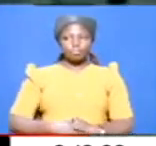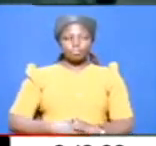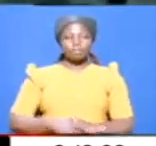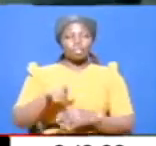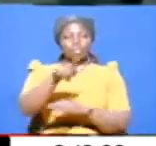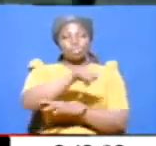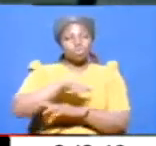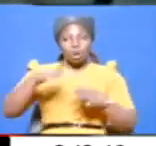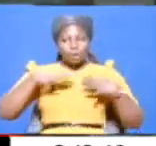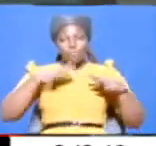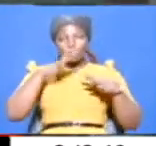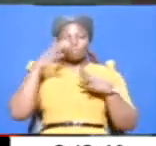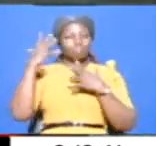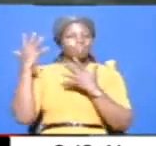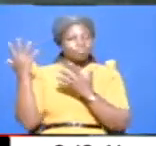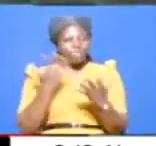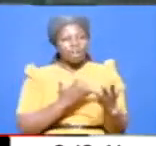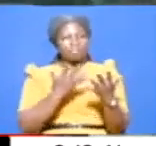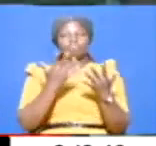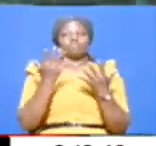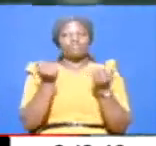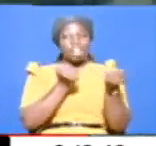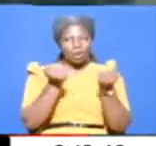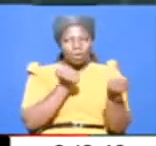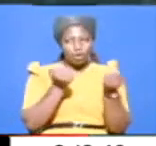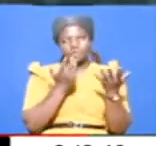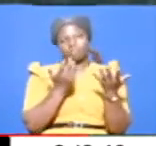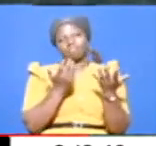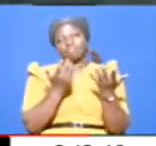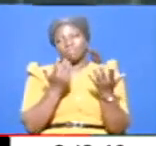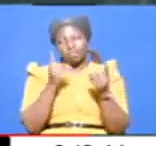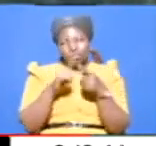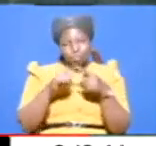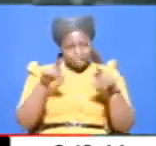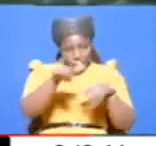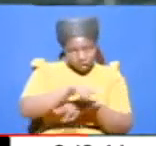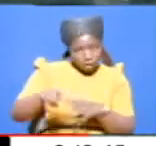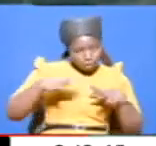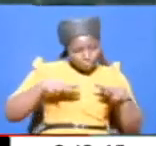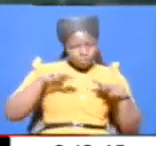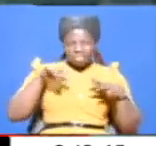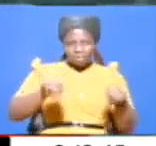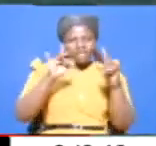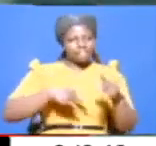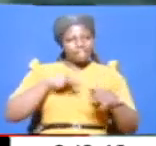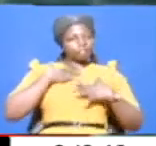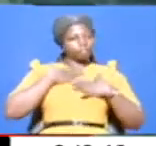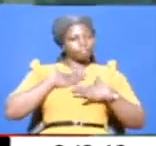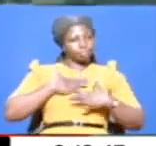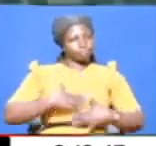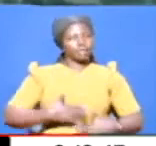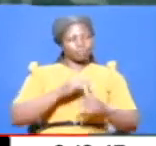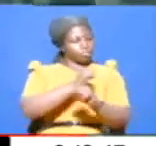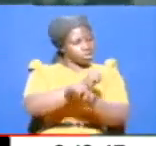Locals welcome the armored personnel cars. To them, this is a sigh of relief, a sign of protection, knowing